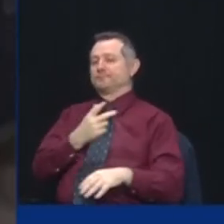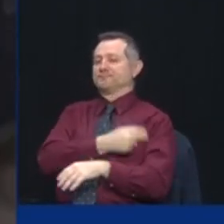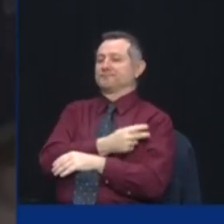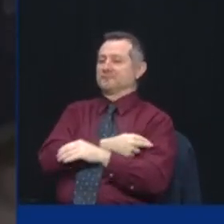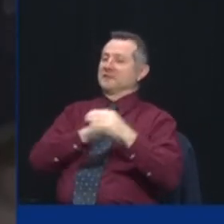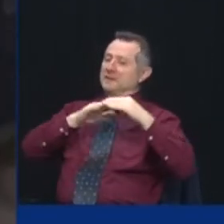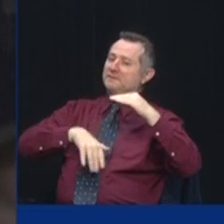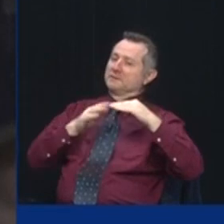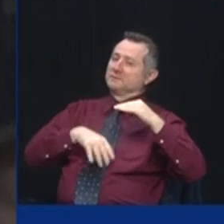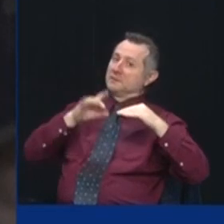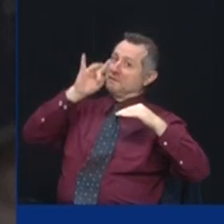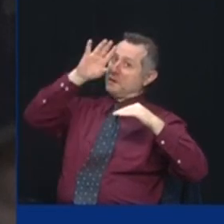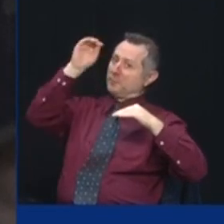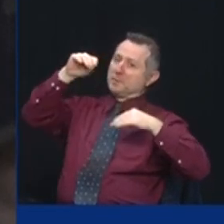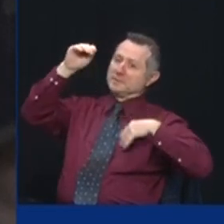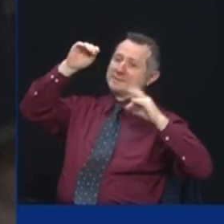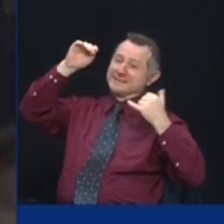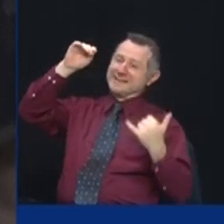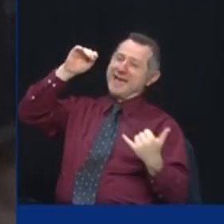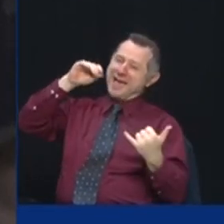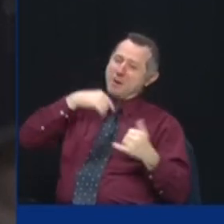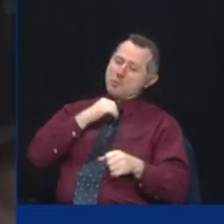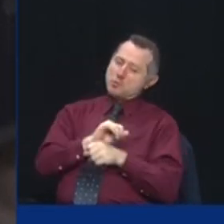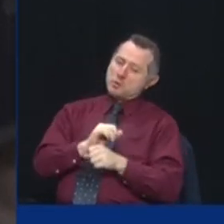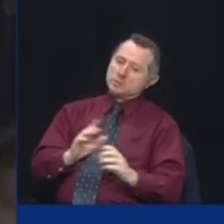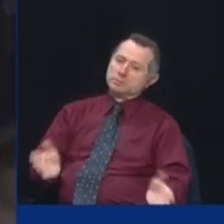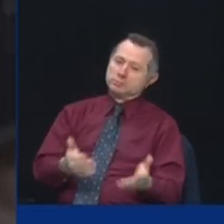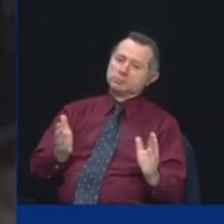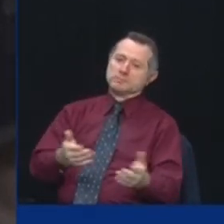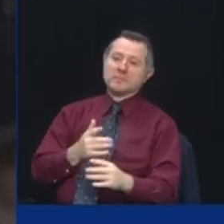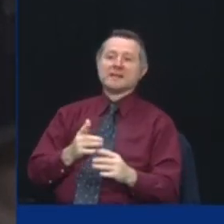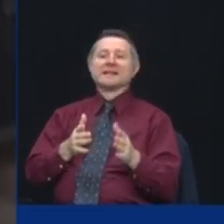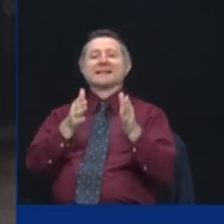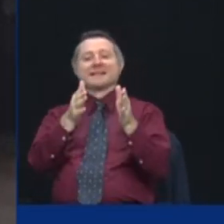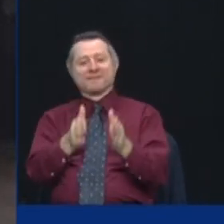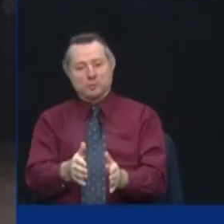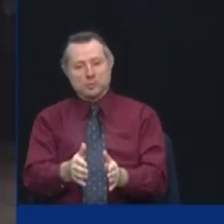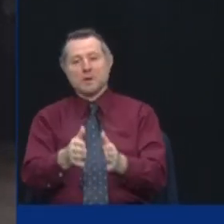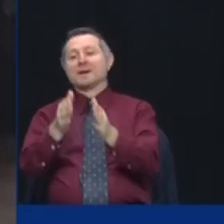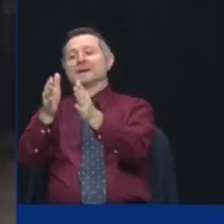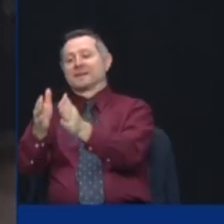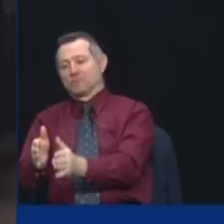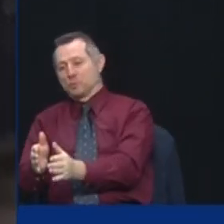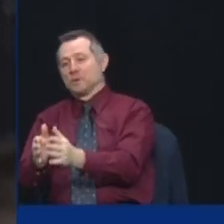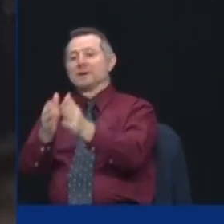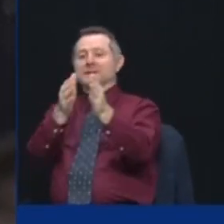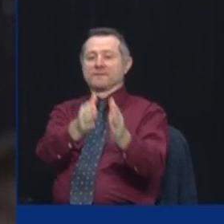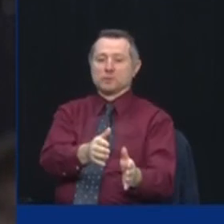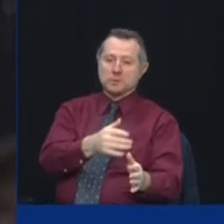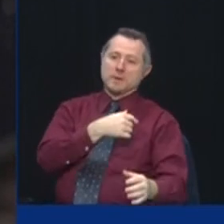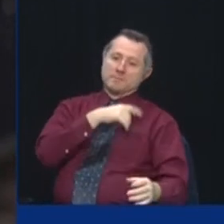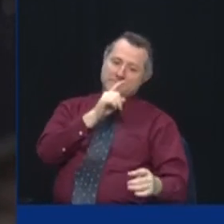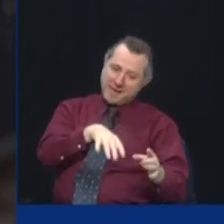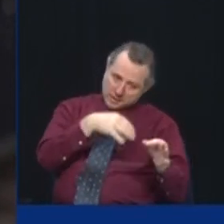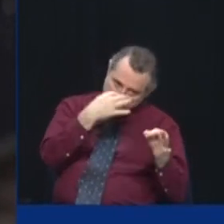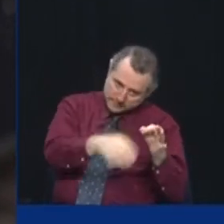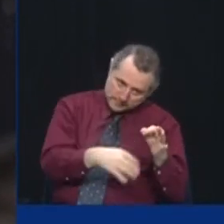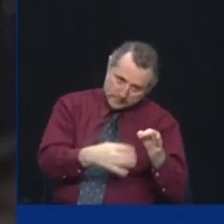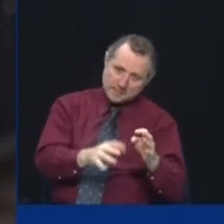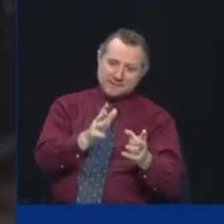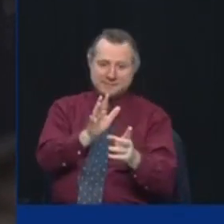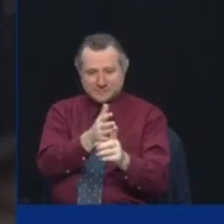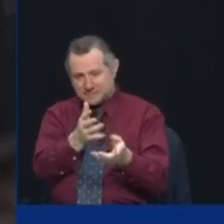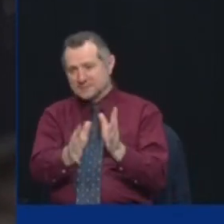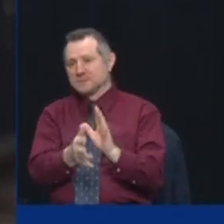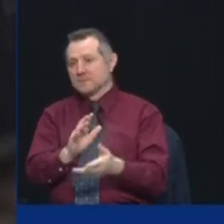point, it's a case-by-case, individual-by-individual campaign on our part. We continue to